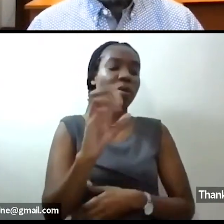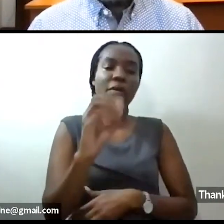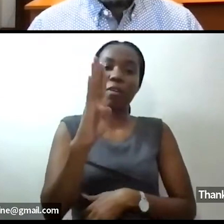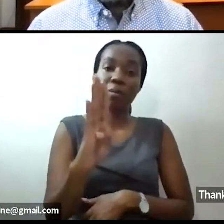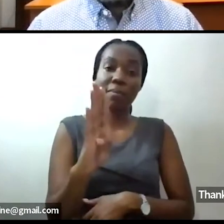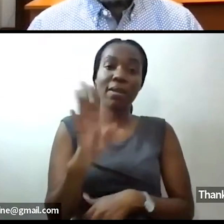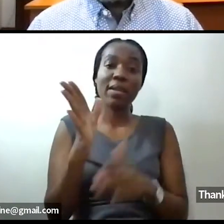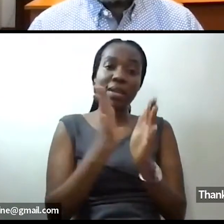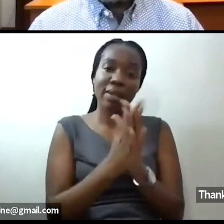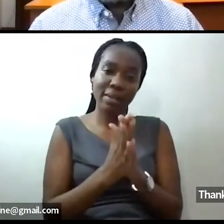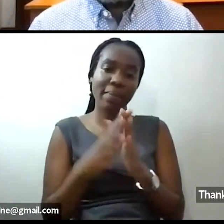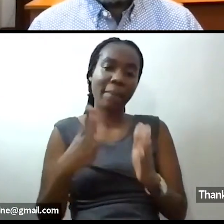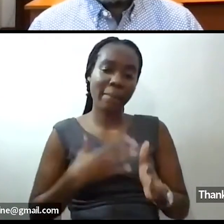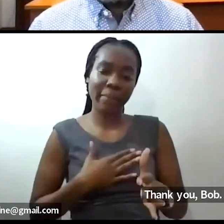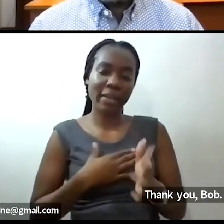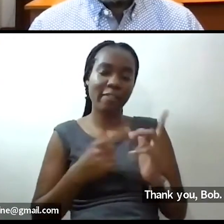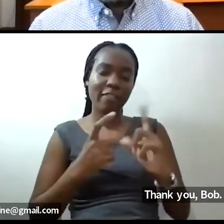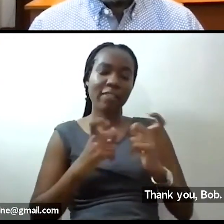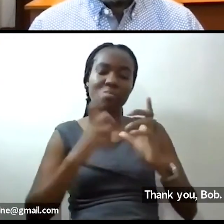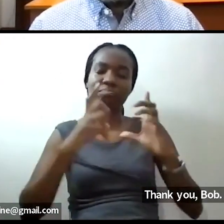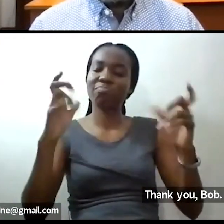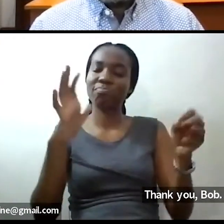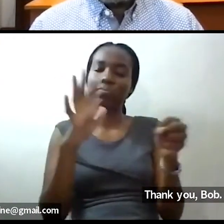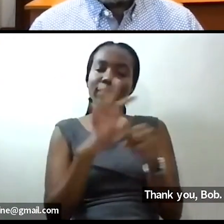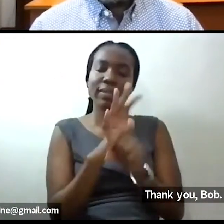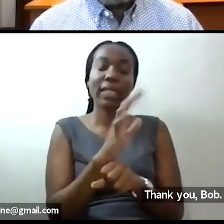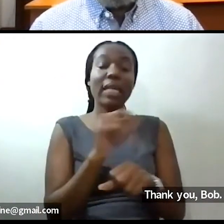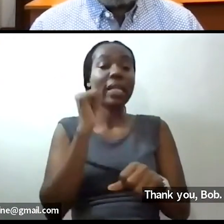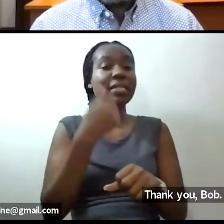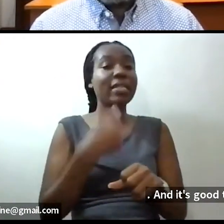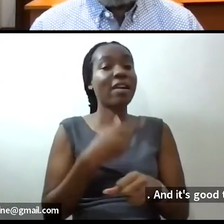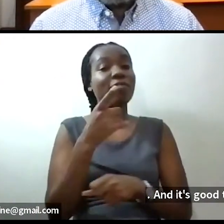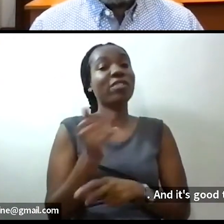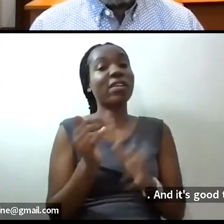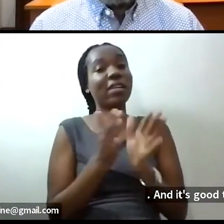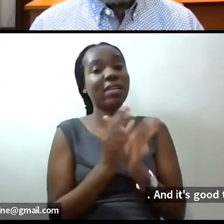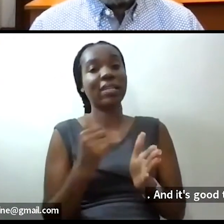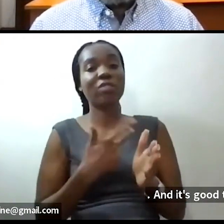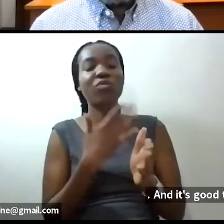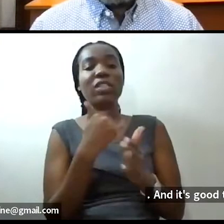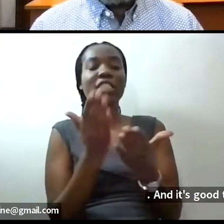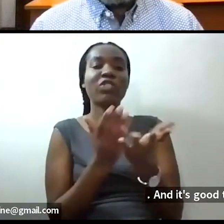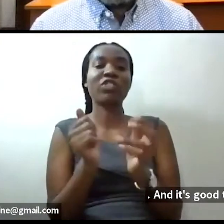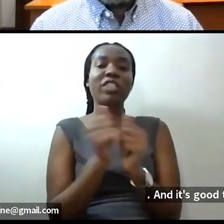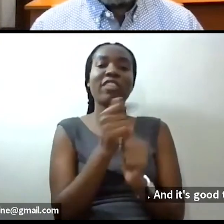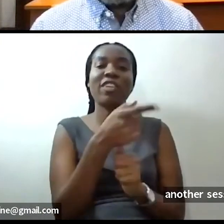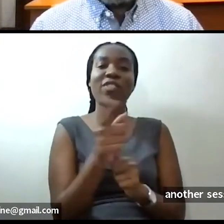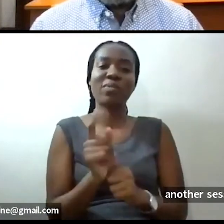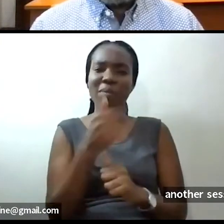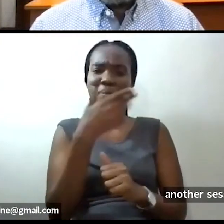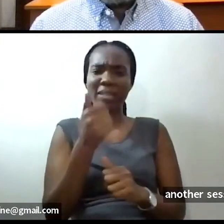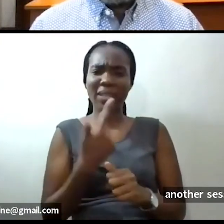grateful. And it's good to have you. And we look forward to another session with you. I think it's time we demystified some of these things. And I